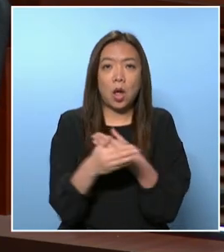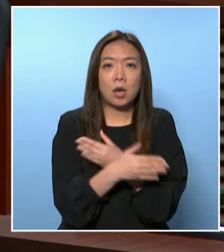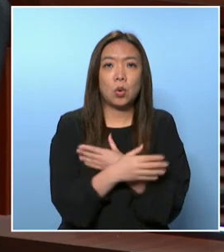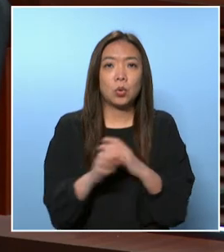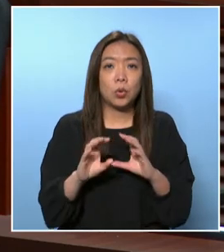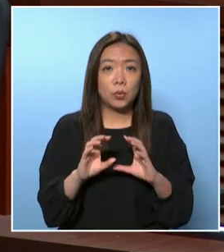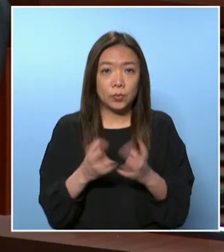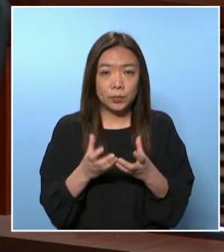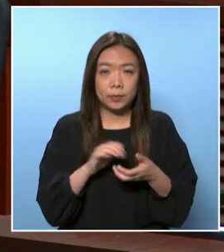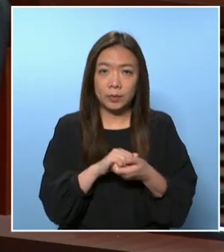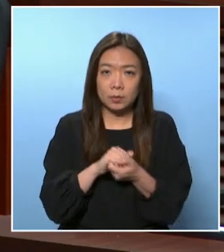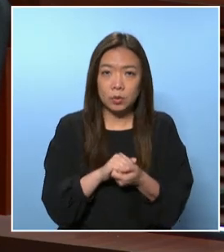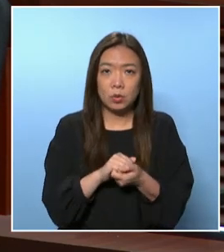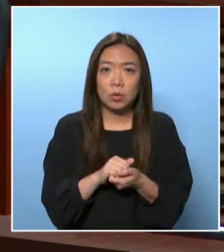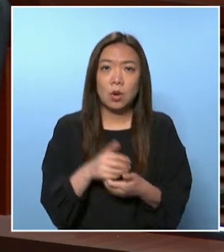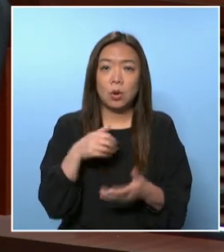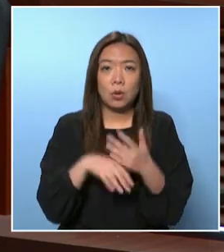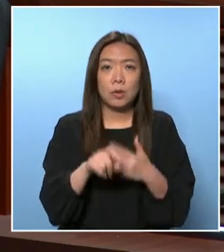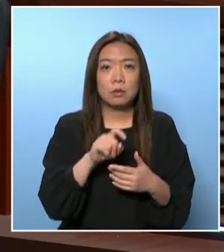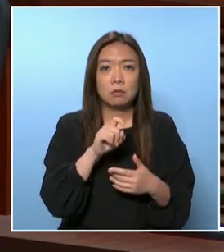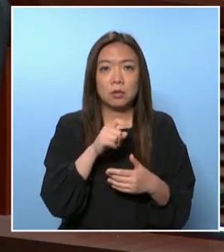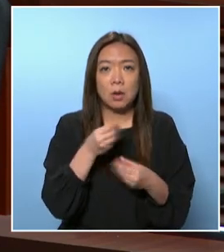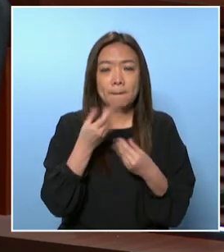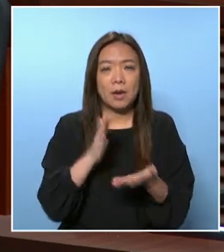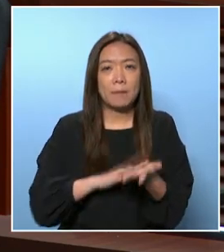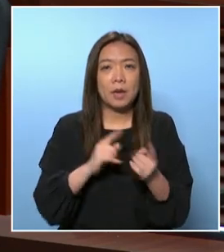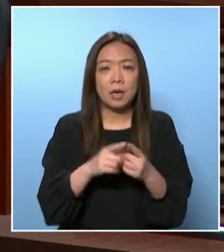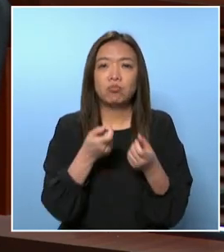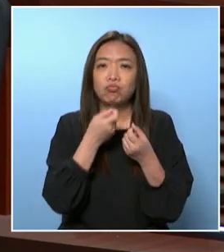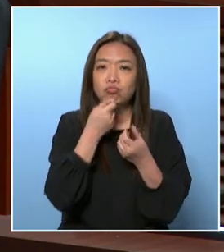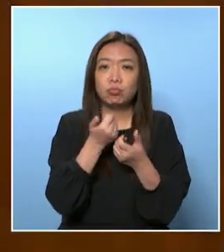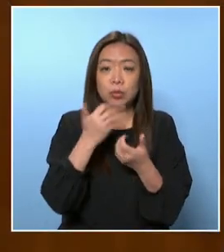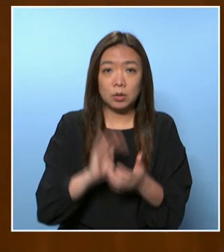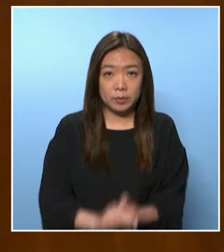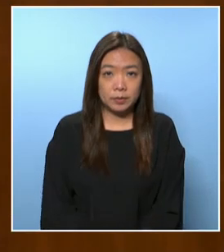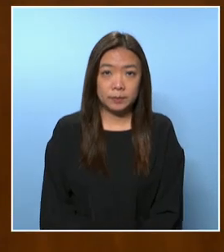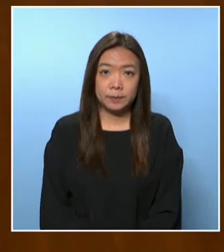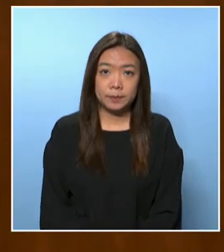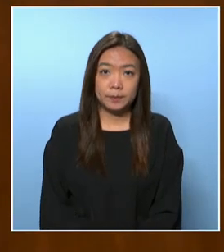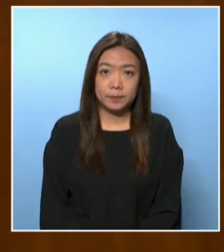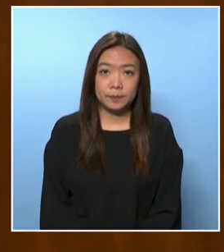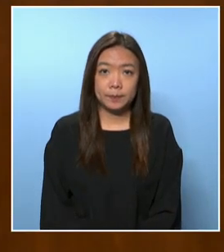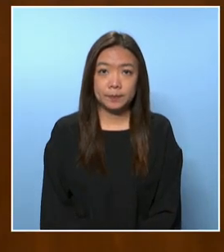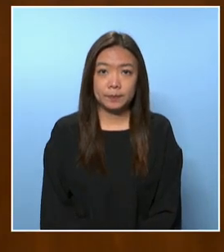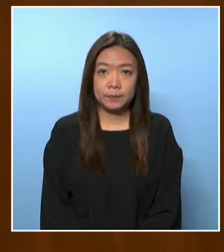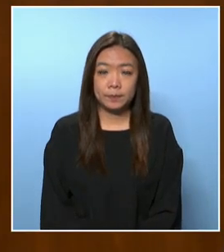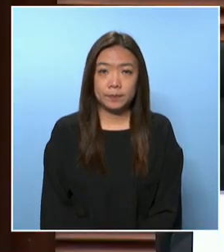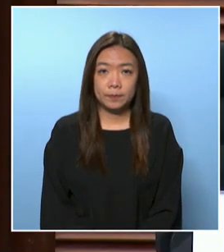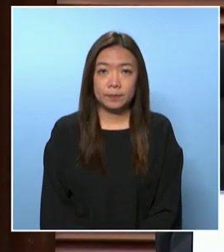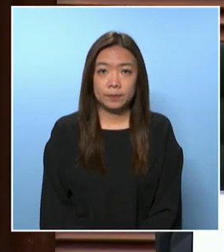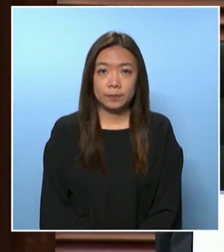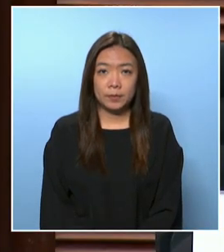last days? Will there be any collaboration between the district care teams as